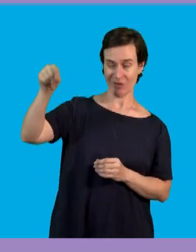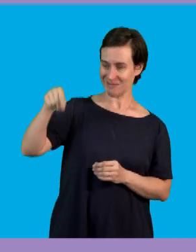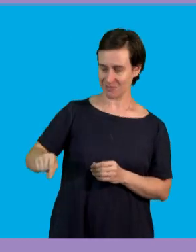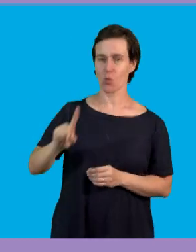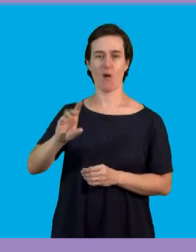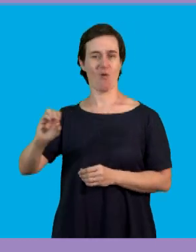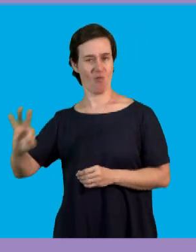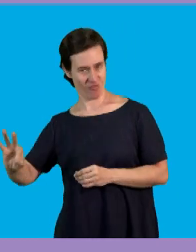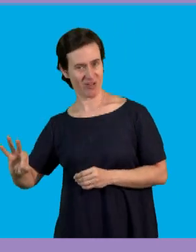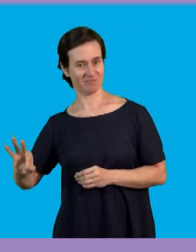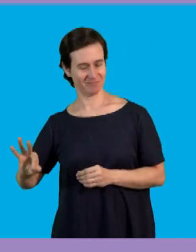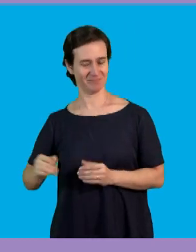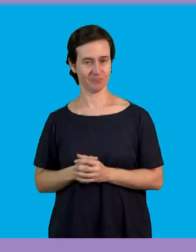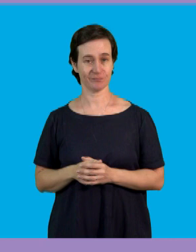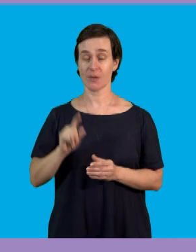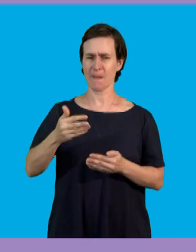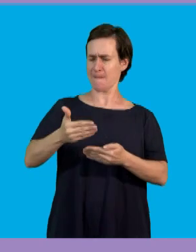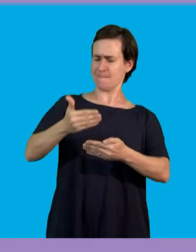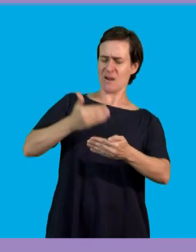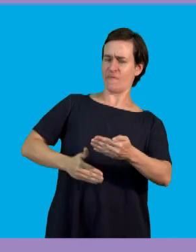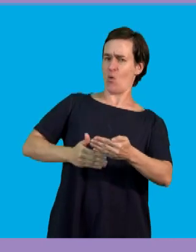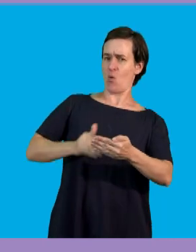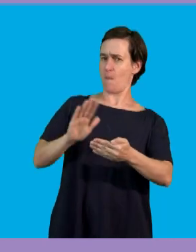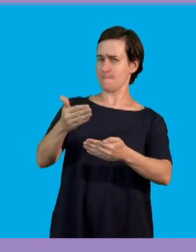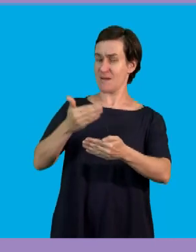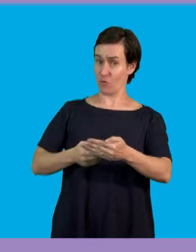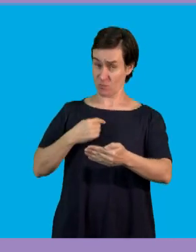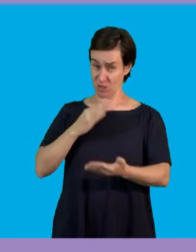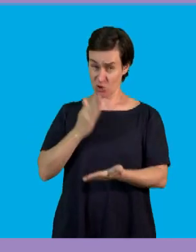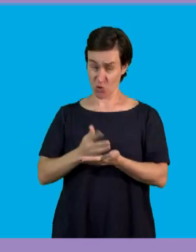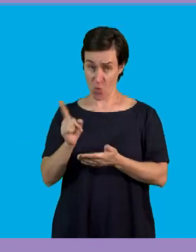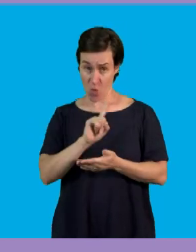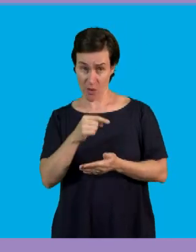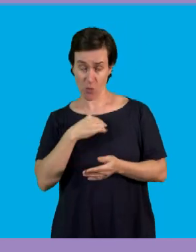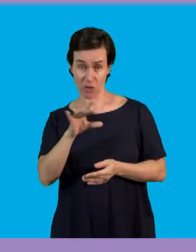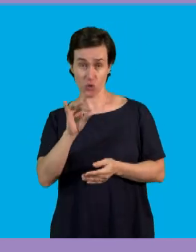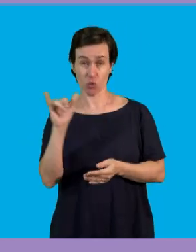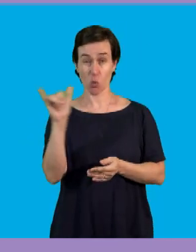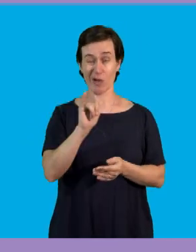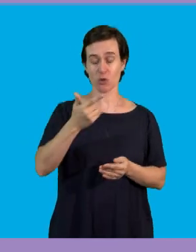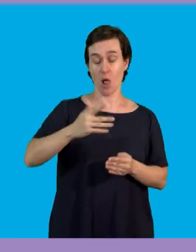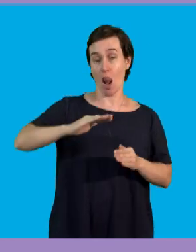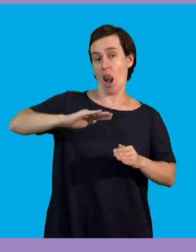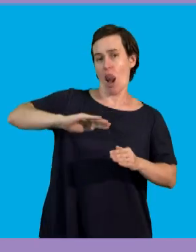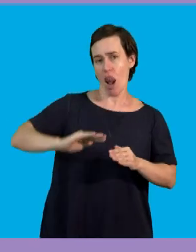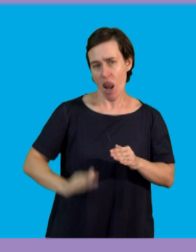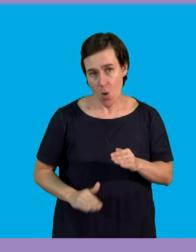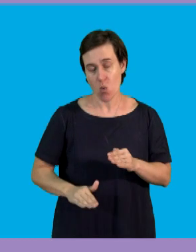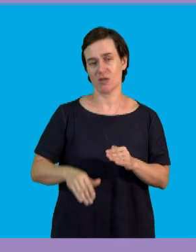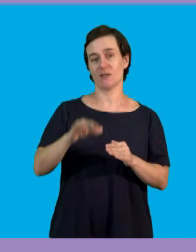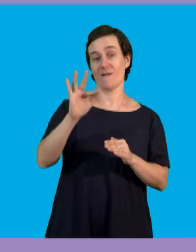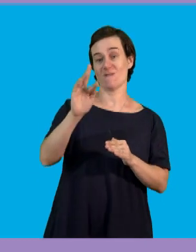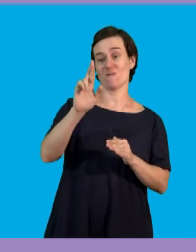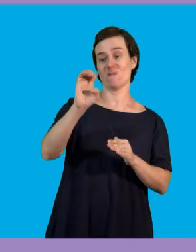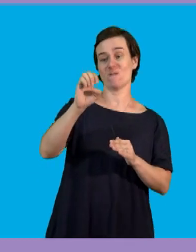103. But before we can just multiply, we need to make sure that we have taken the ones with the lowest frequency.